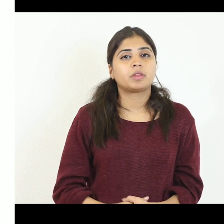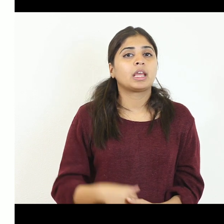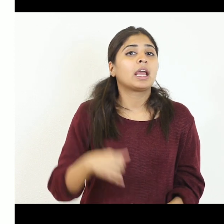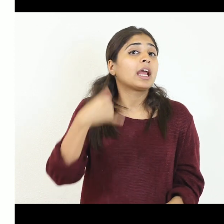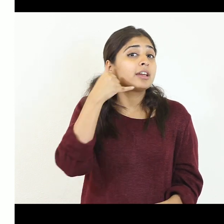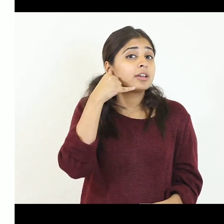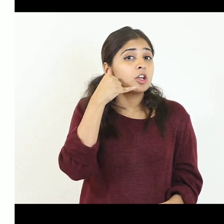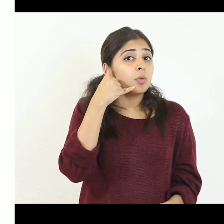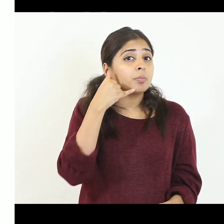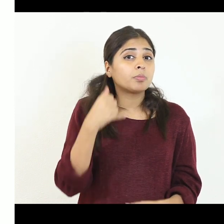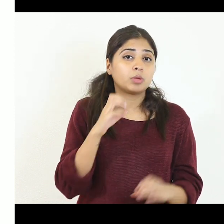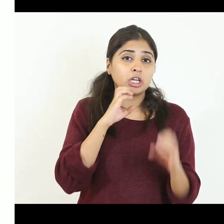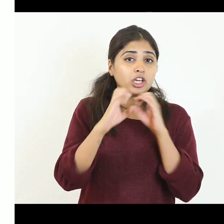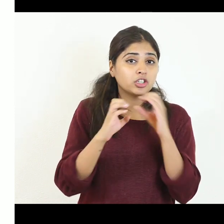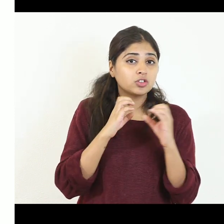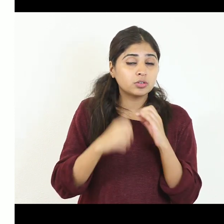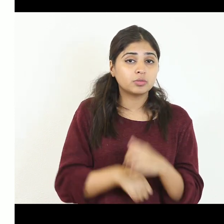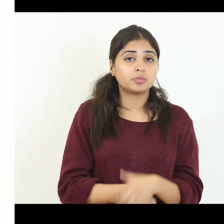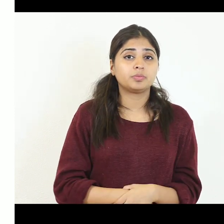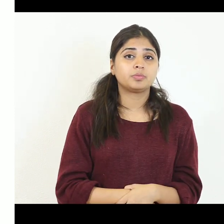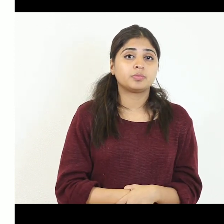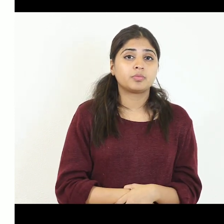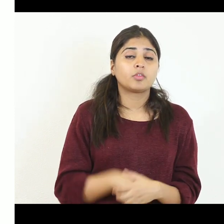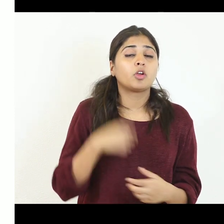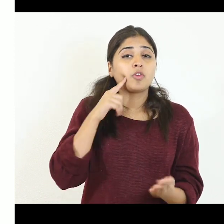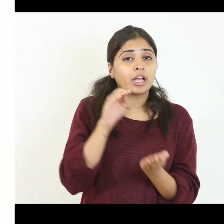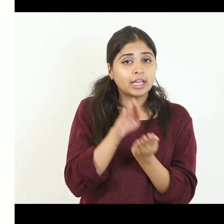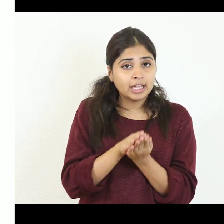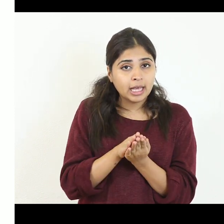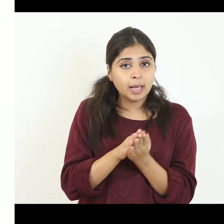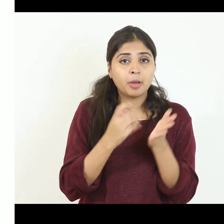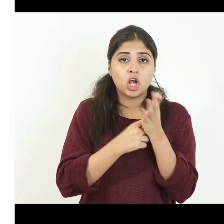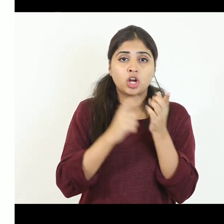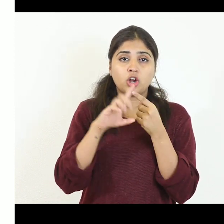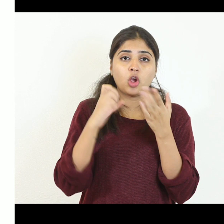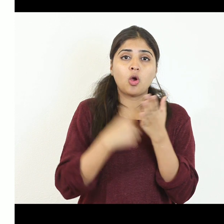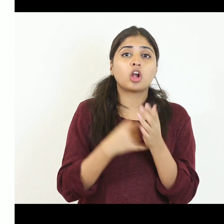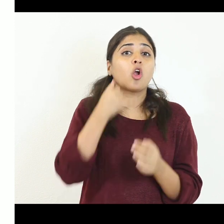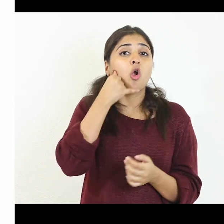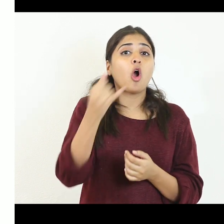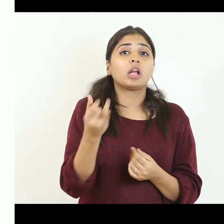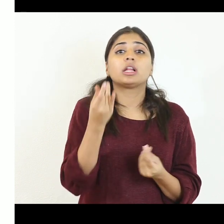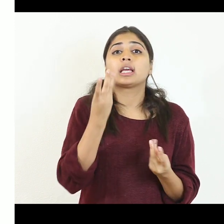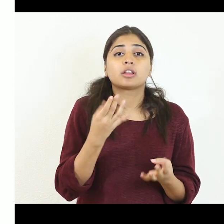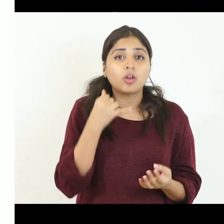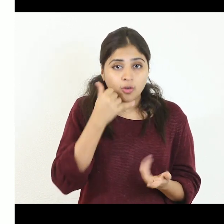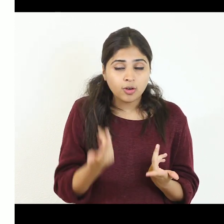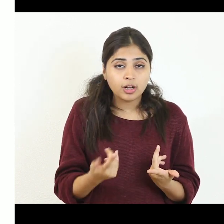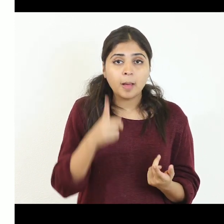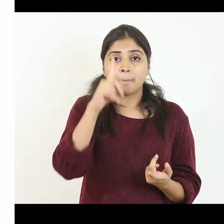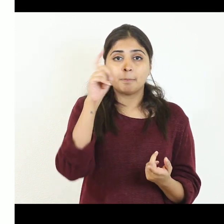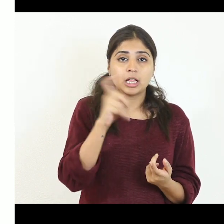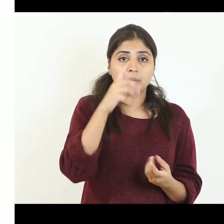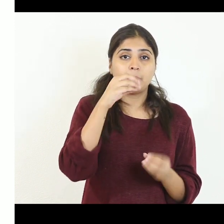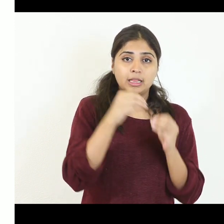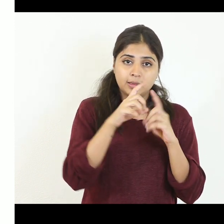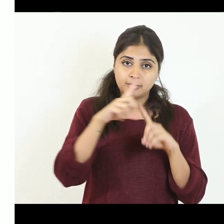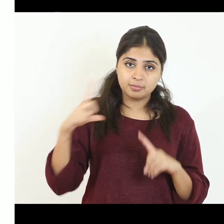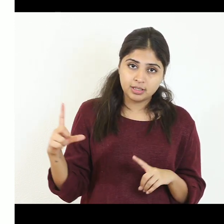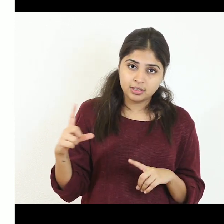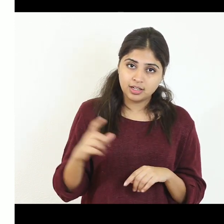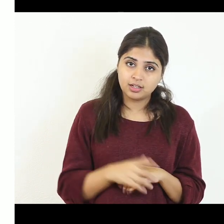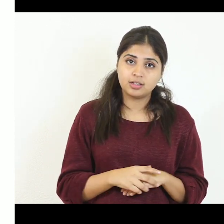Telecommunication for keeping records of all calls made, generating monthly bills, maintaining balances